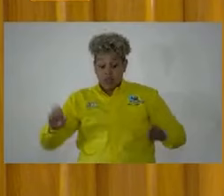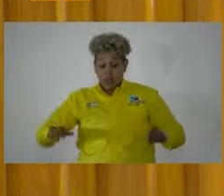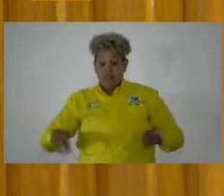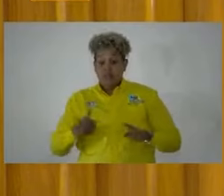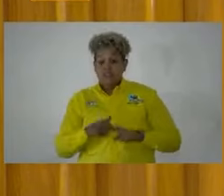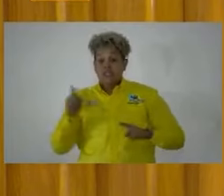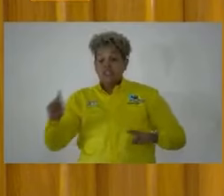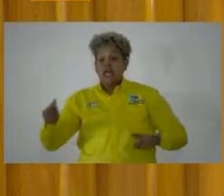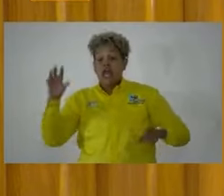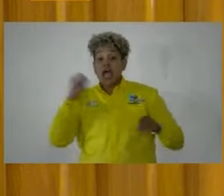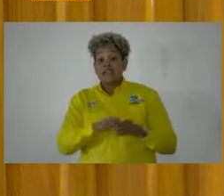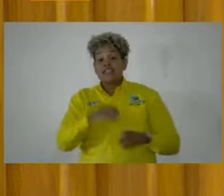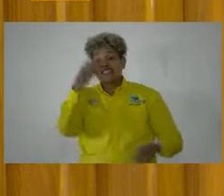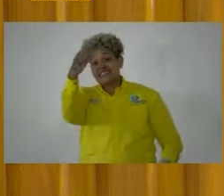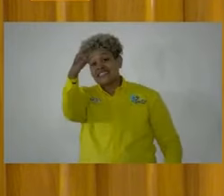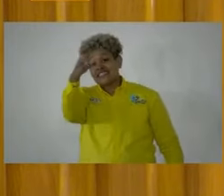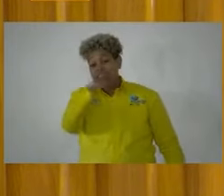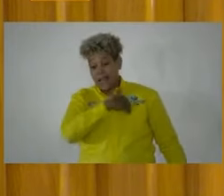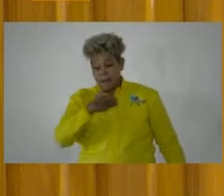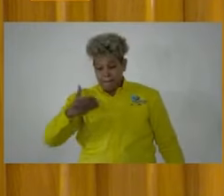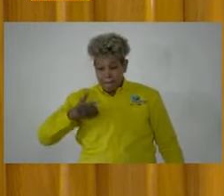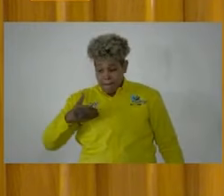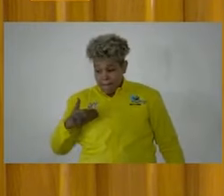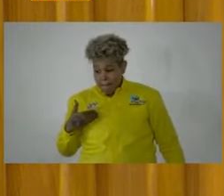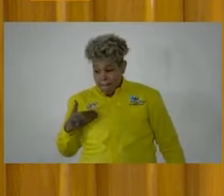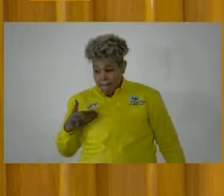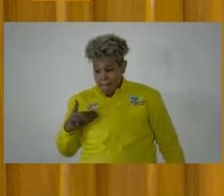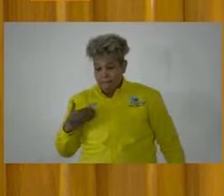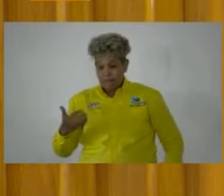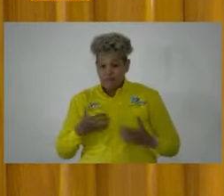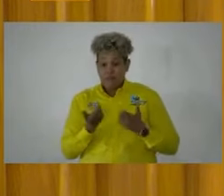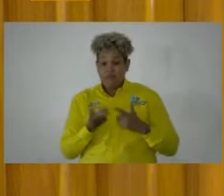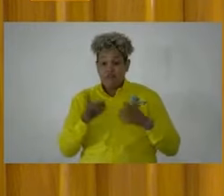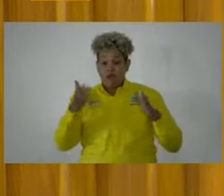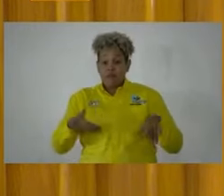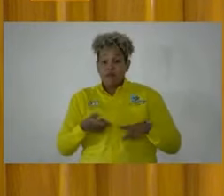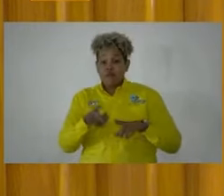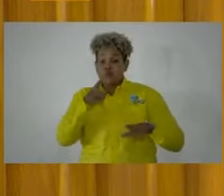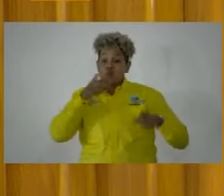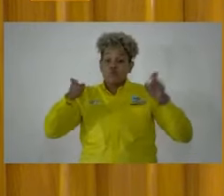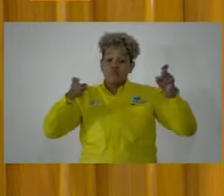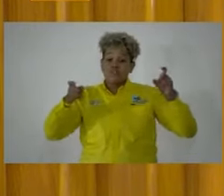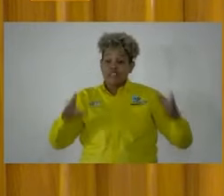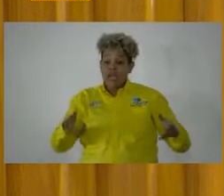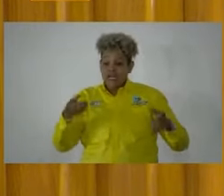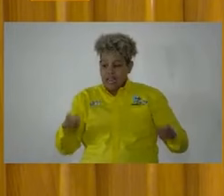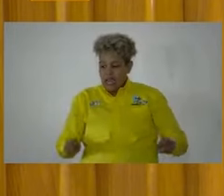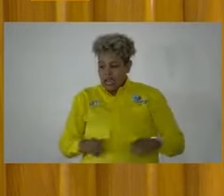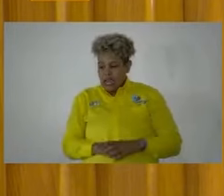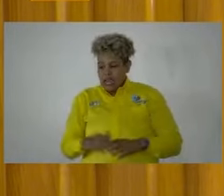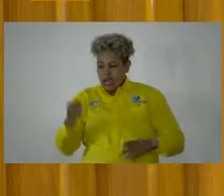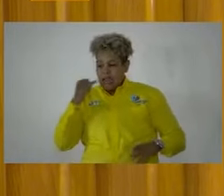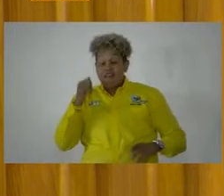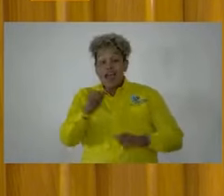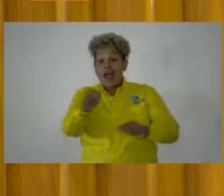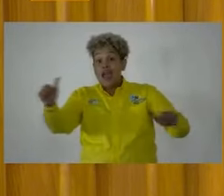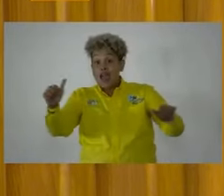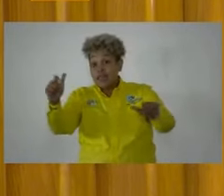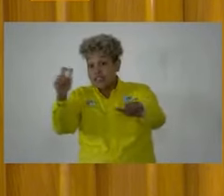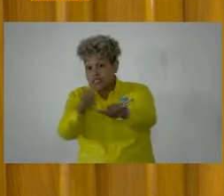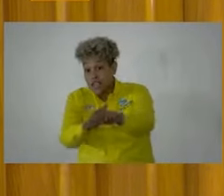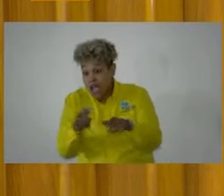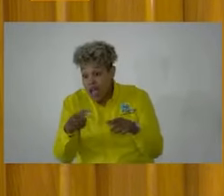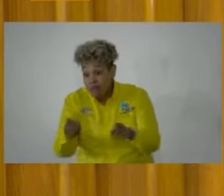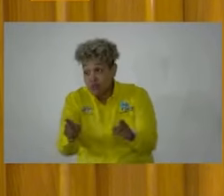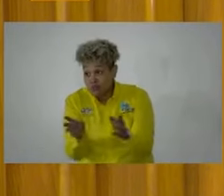shall consist of 16 members beside the person presiding. If at any time